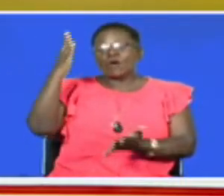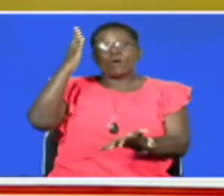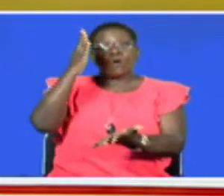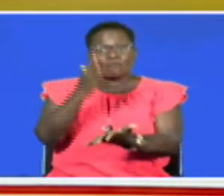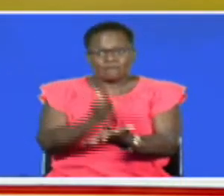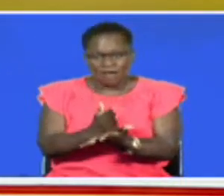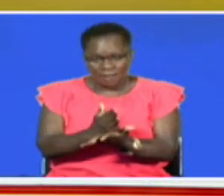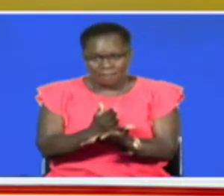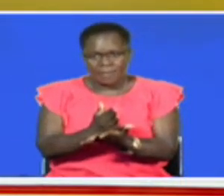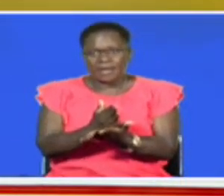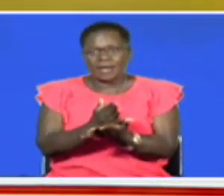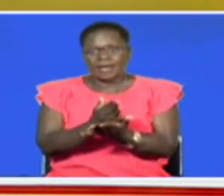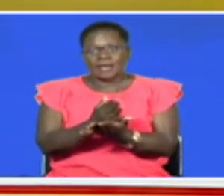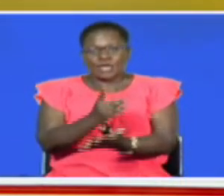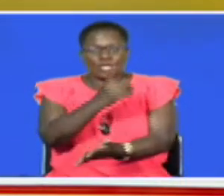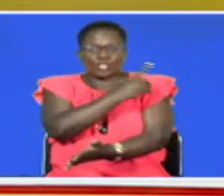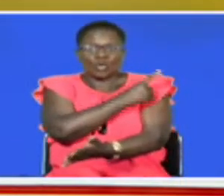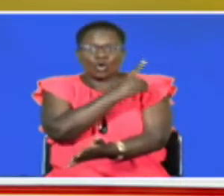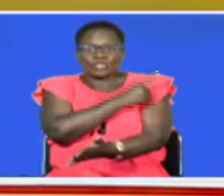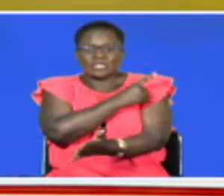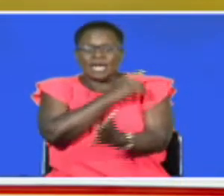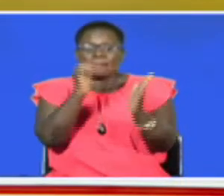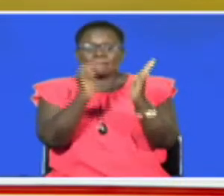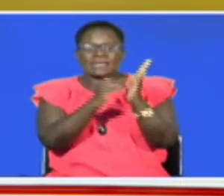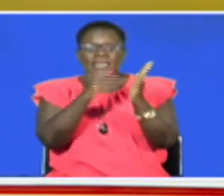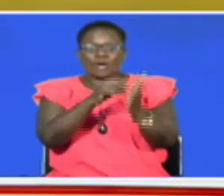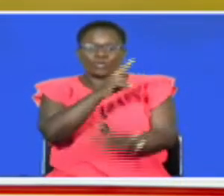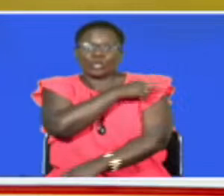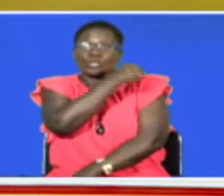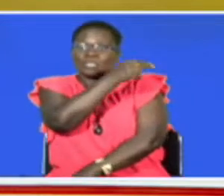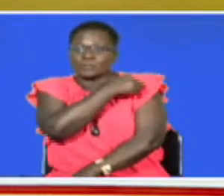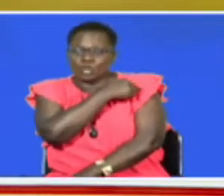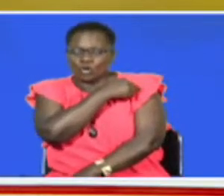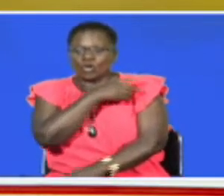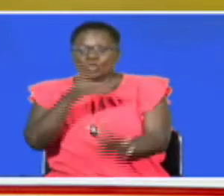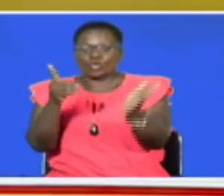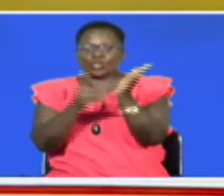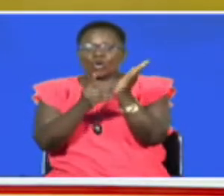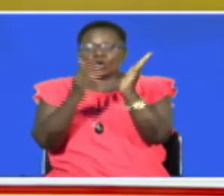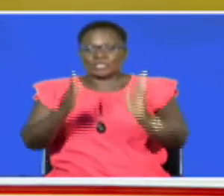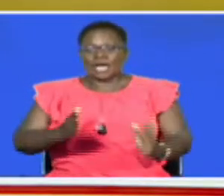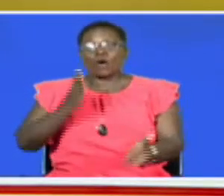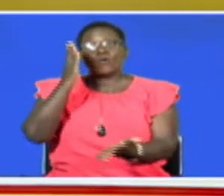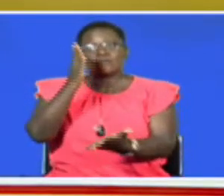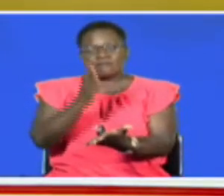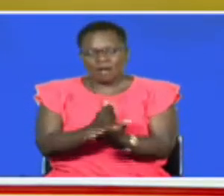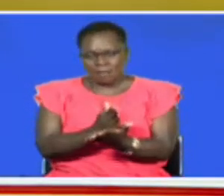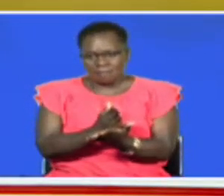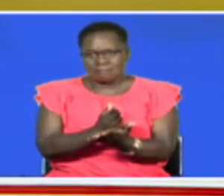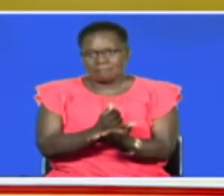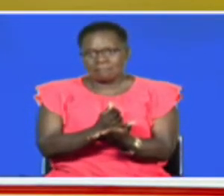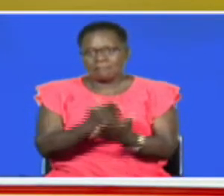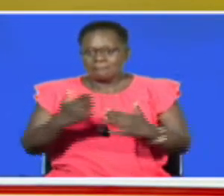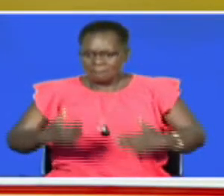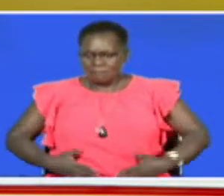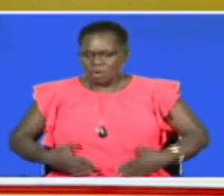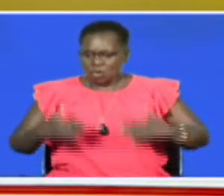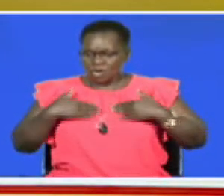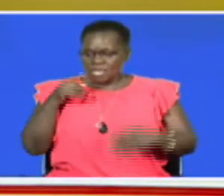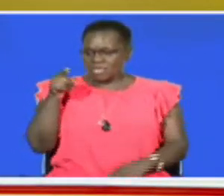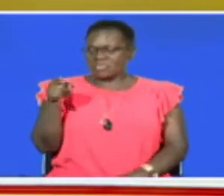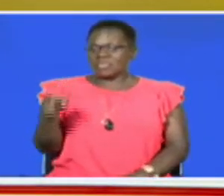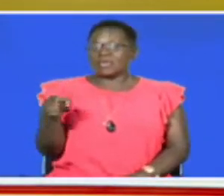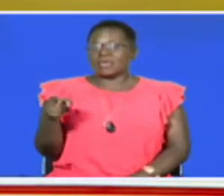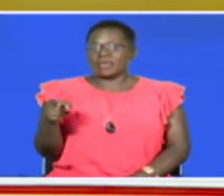Akithibitisha, msimamizi wa matibabu wa hospitali ya Machakos Level 5, Daktari Daniel Katua, amesema mwili wa mgonjwa